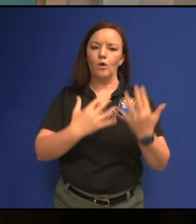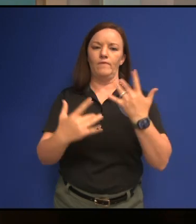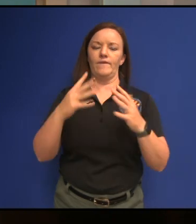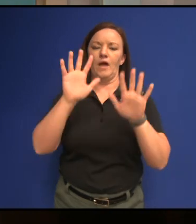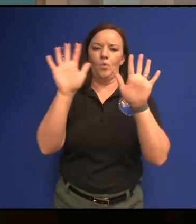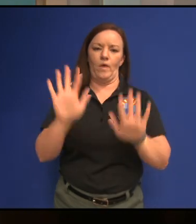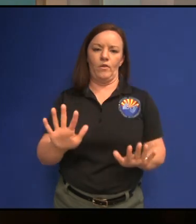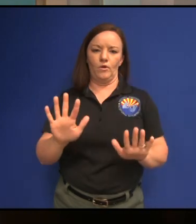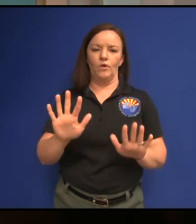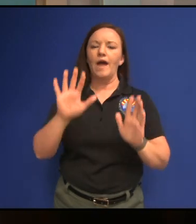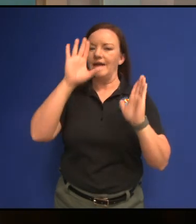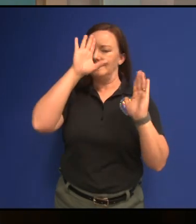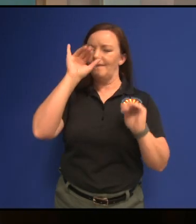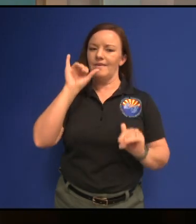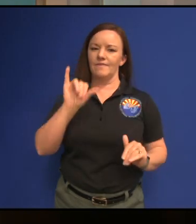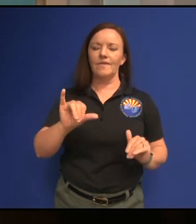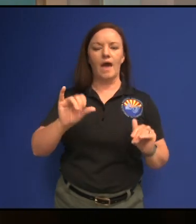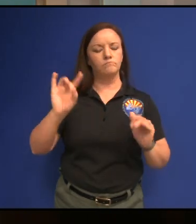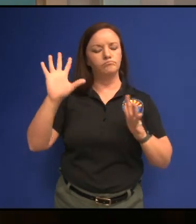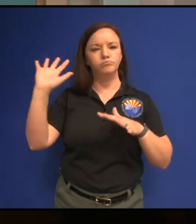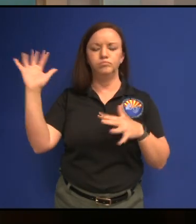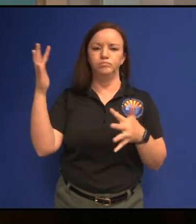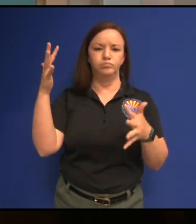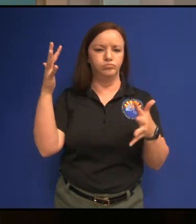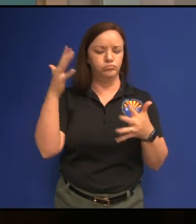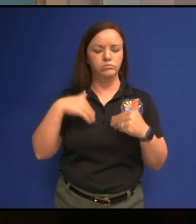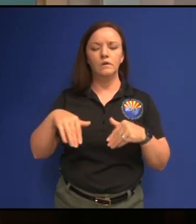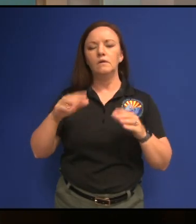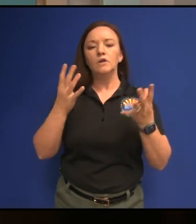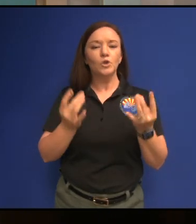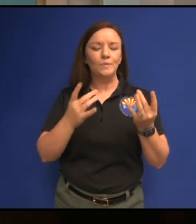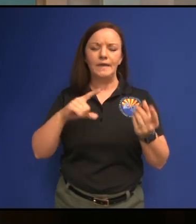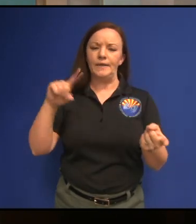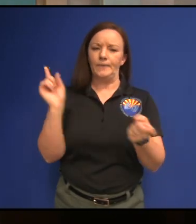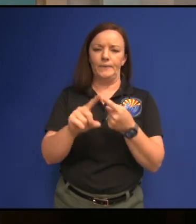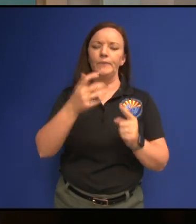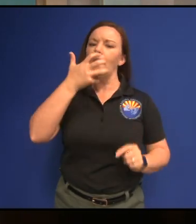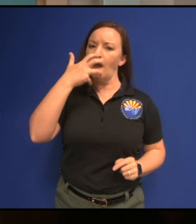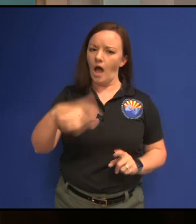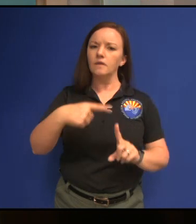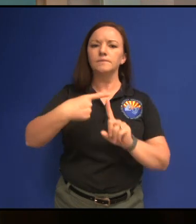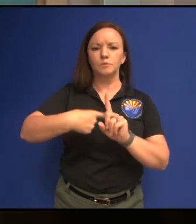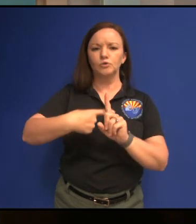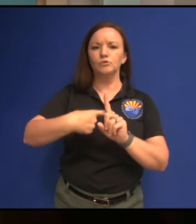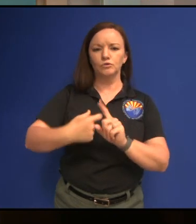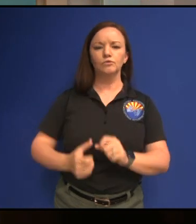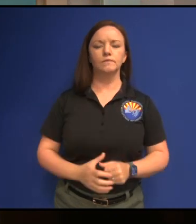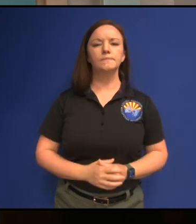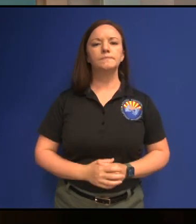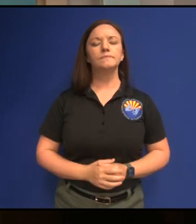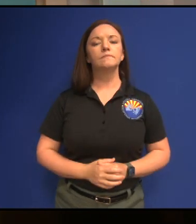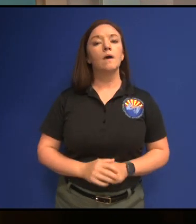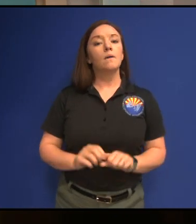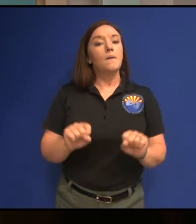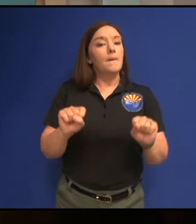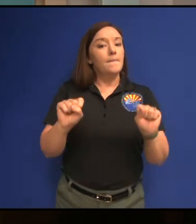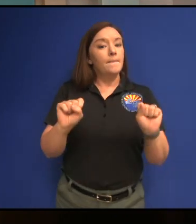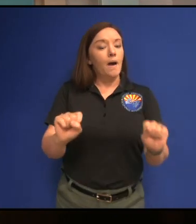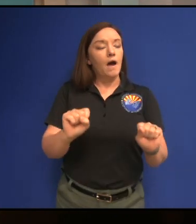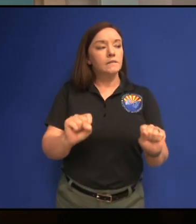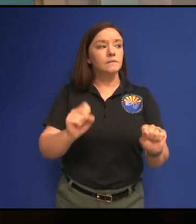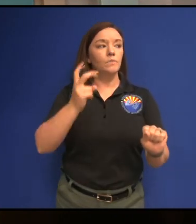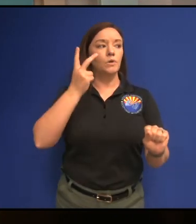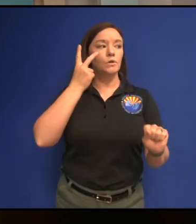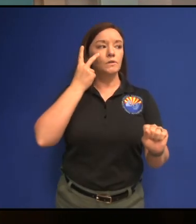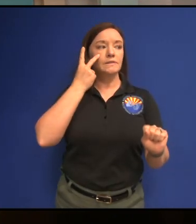expected. So that means high winds, low relative humidities, hot temperatures. I think we could see this